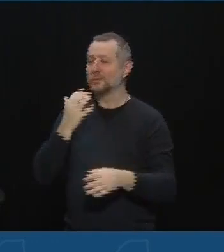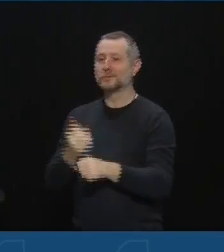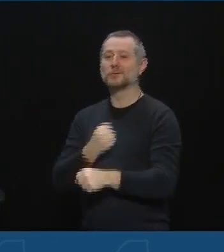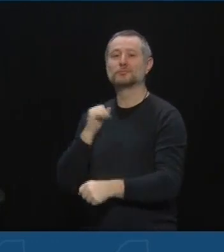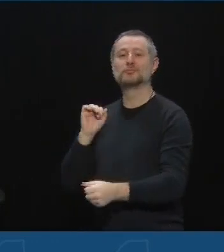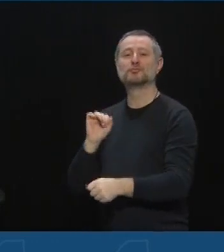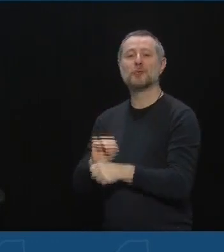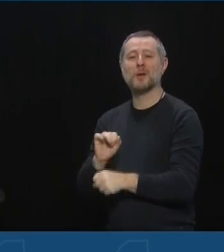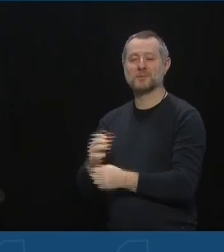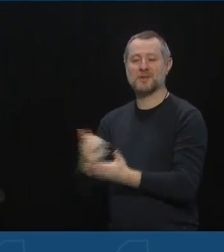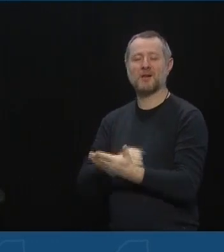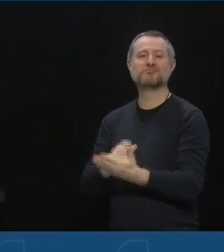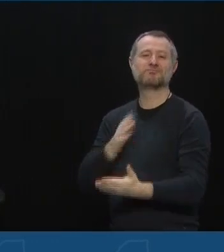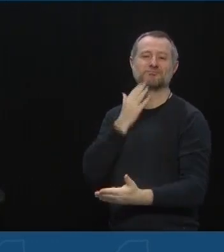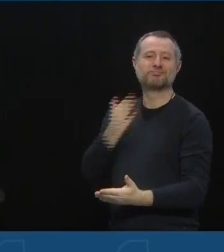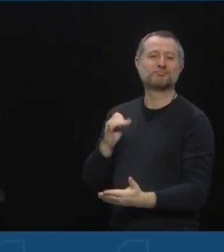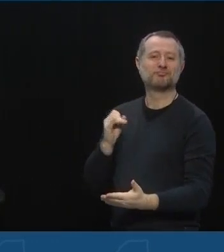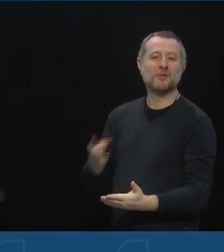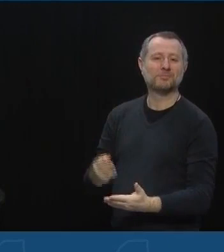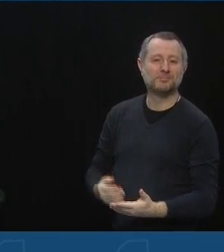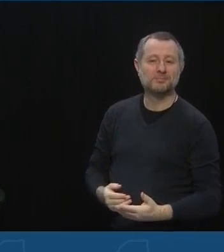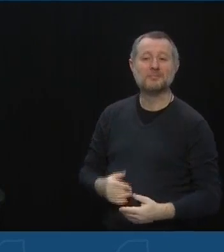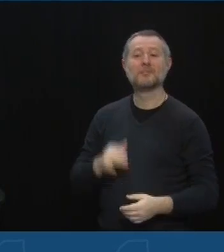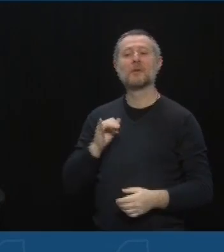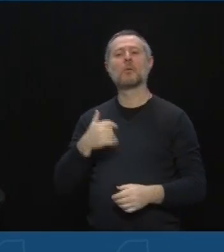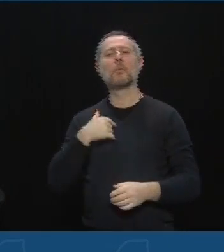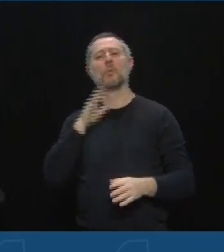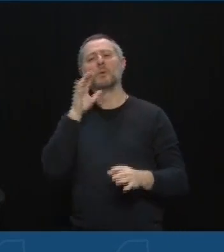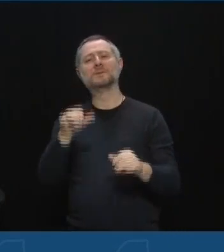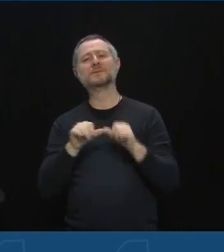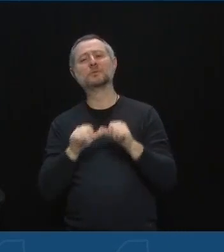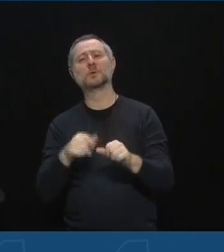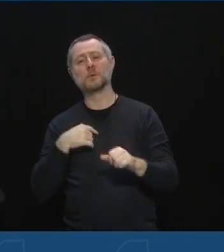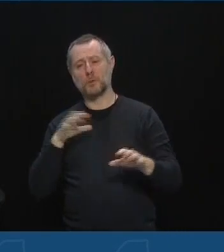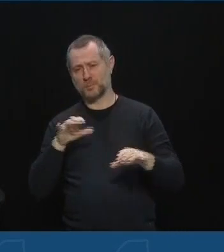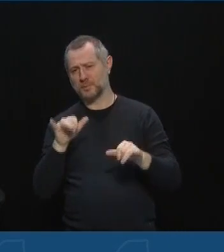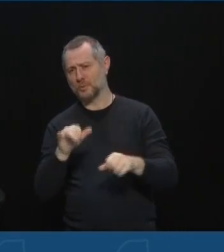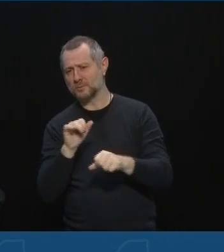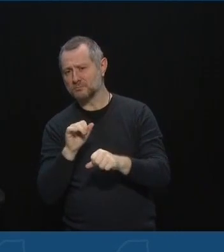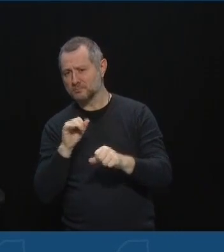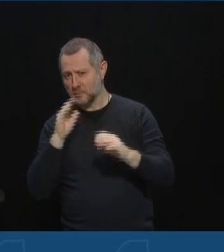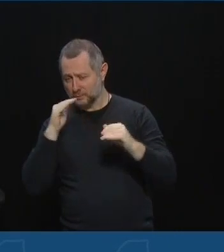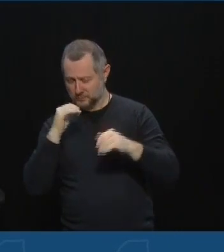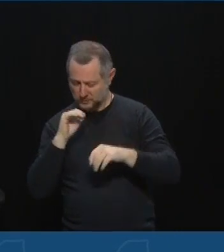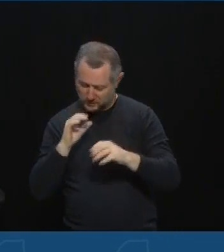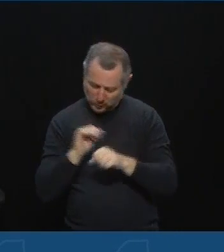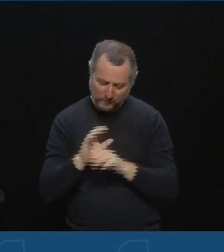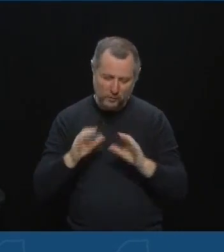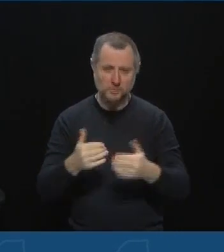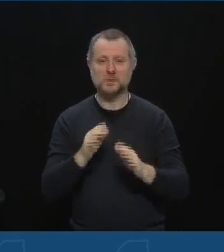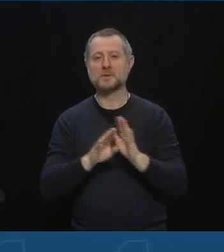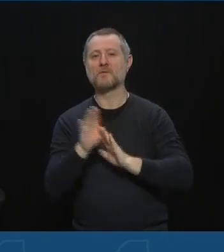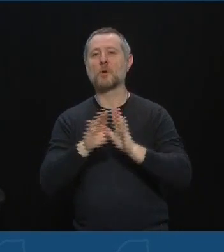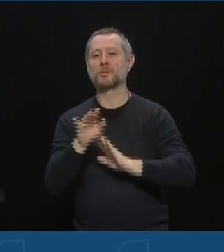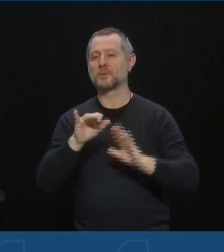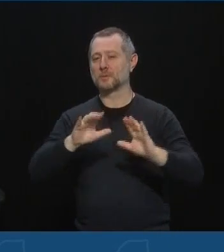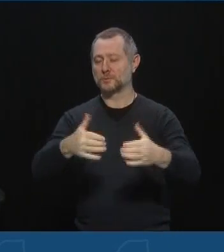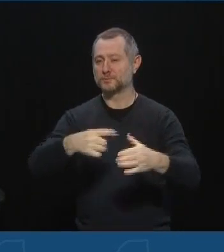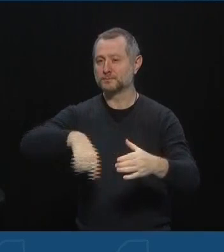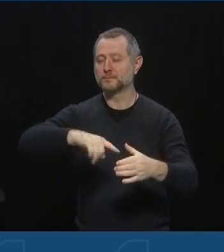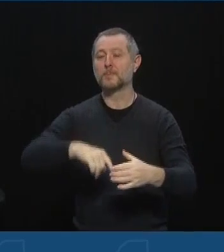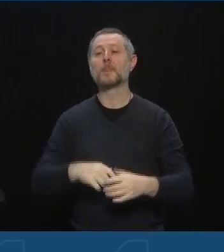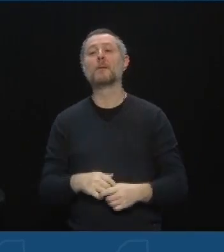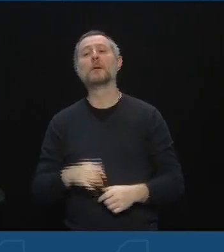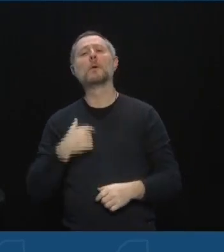also changing the lives of students. So we're going to continue focusing on workforce development as well. I also want to talk about some